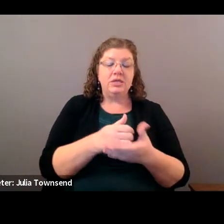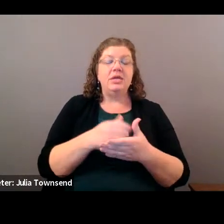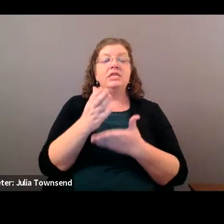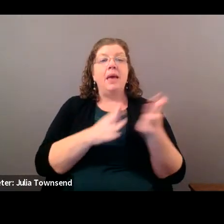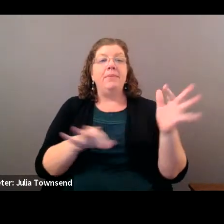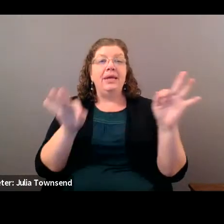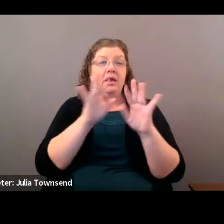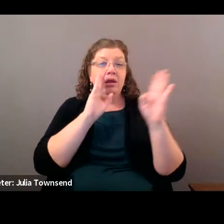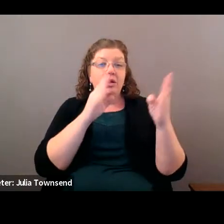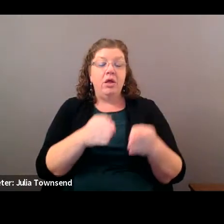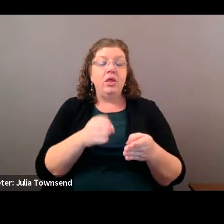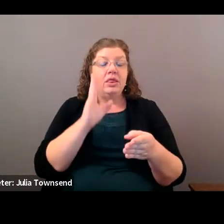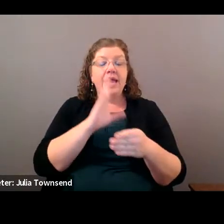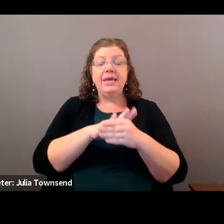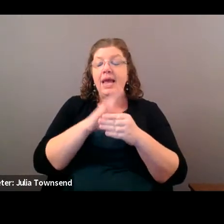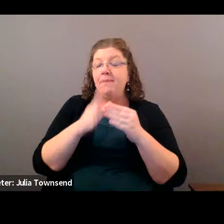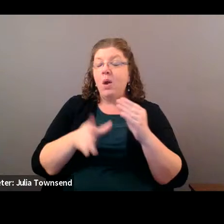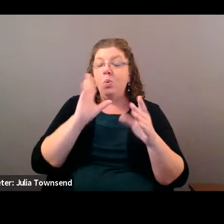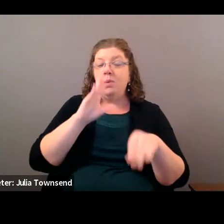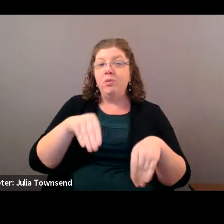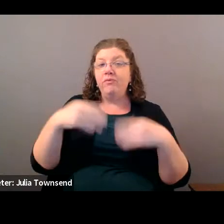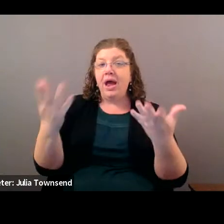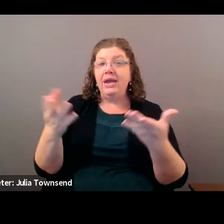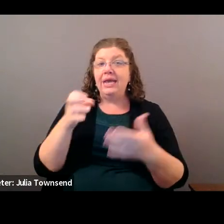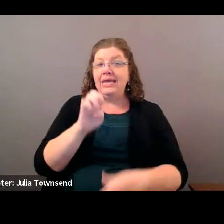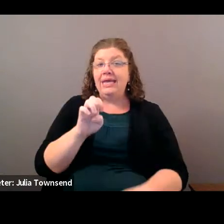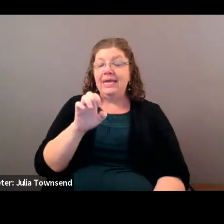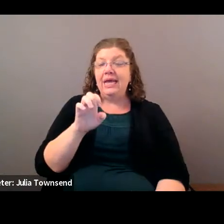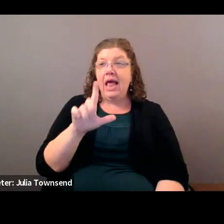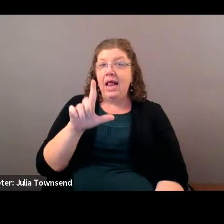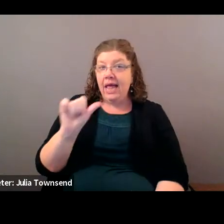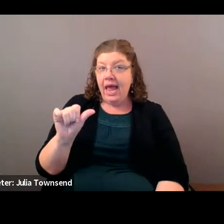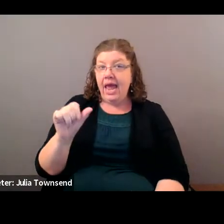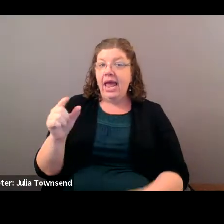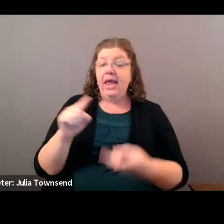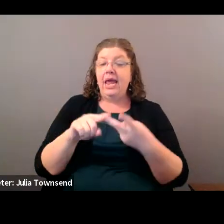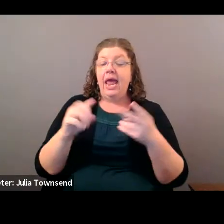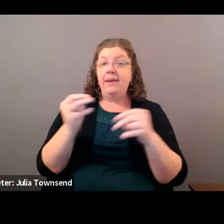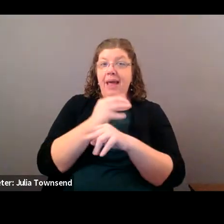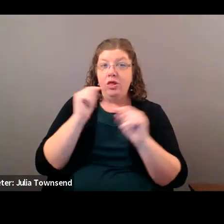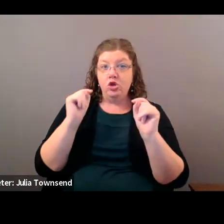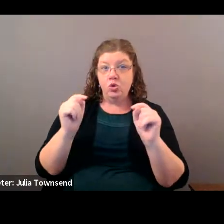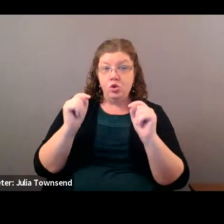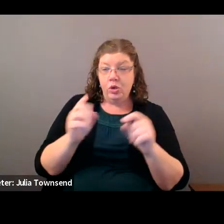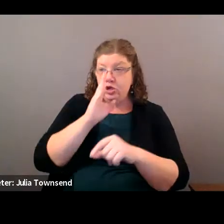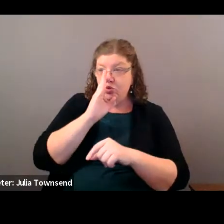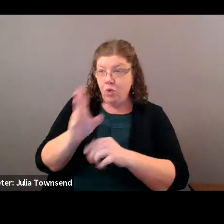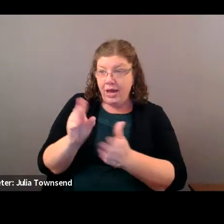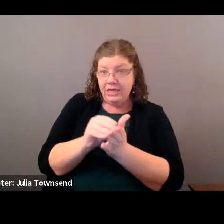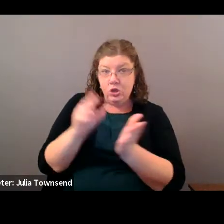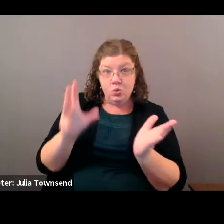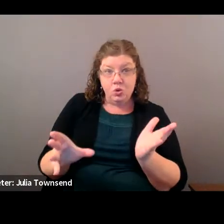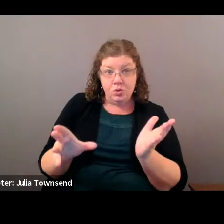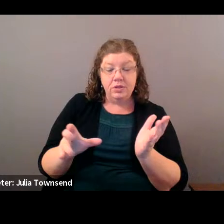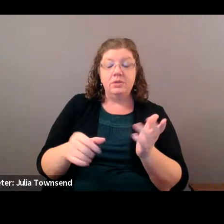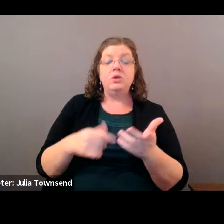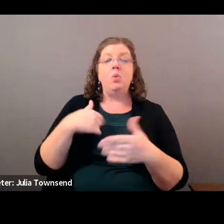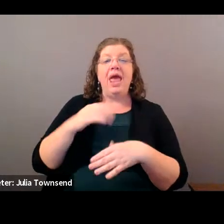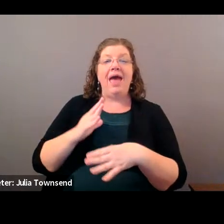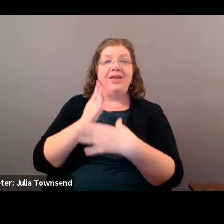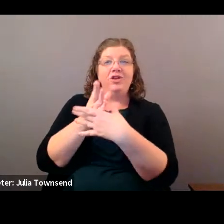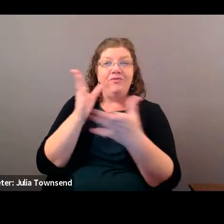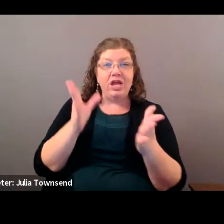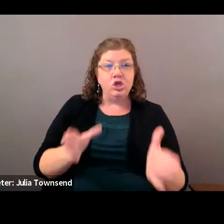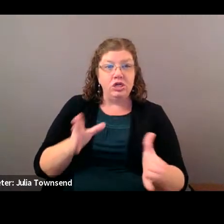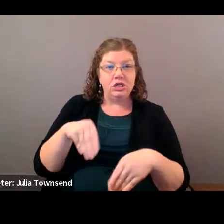that came out, we're going to be providing ELA and math tutoring directly to students. We have interventionists providing